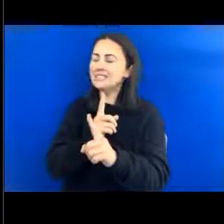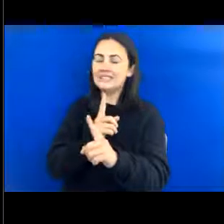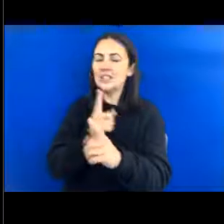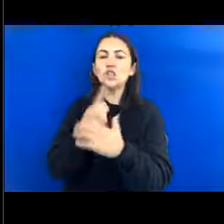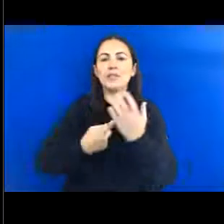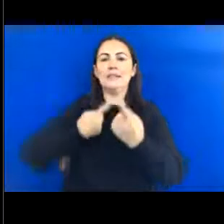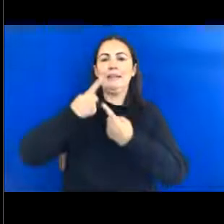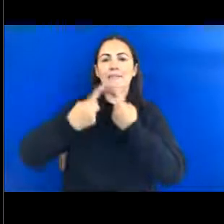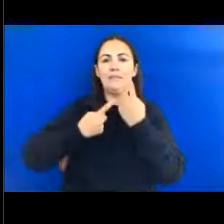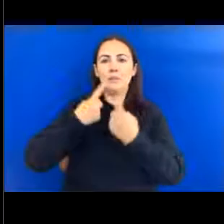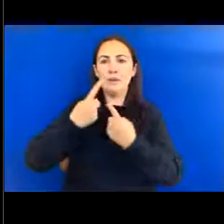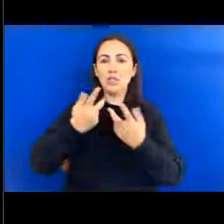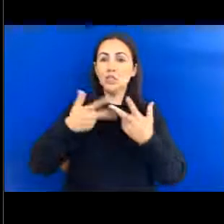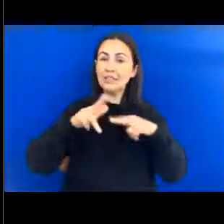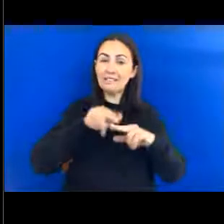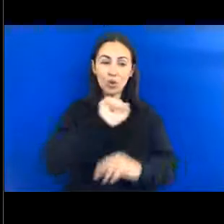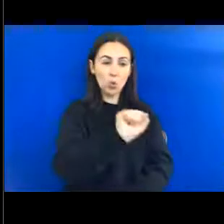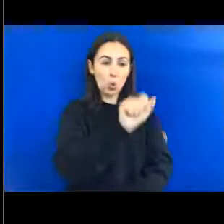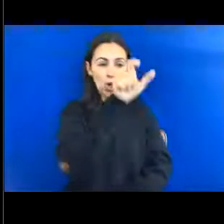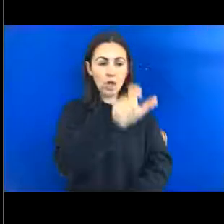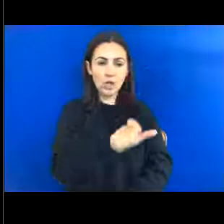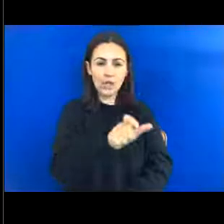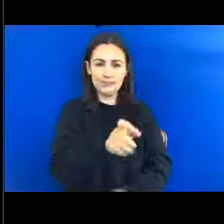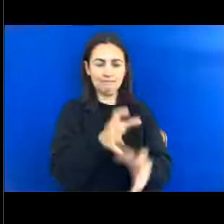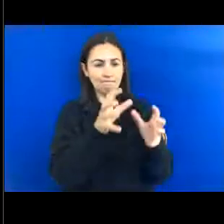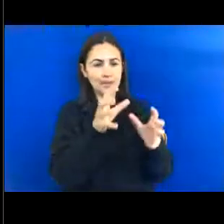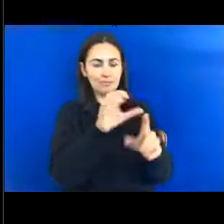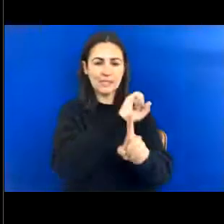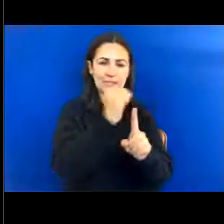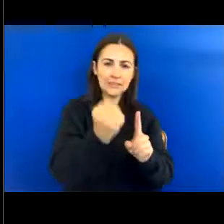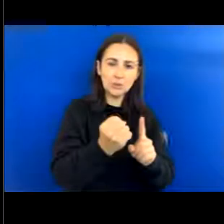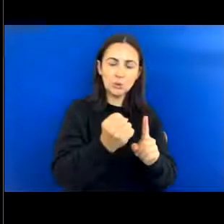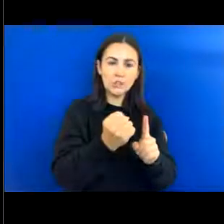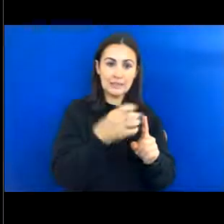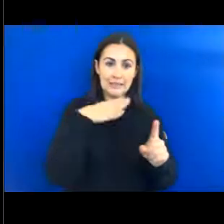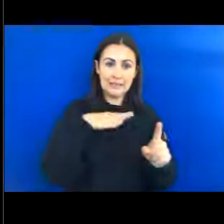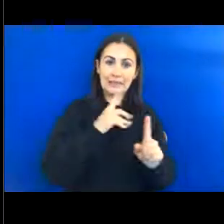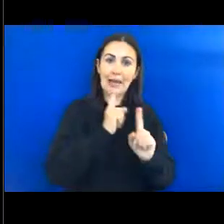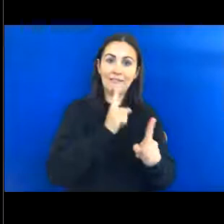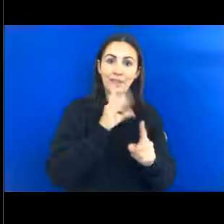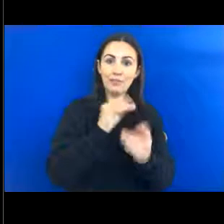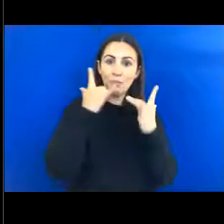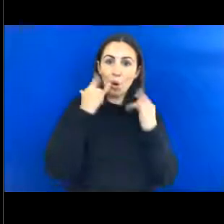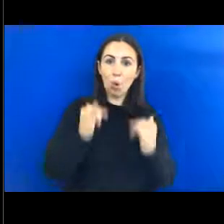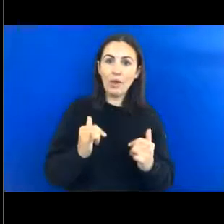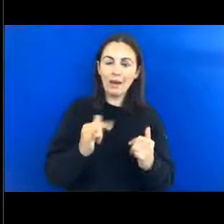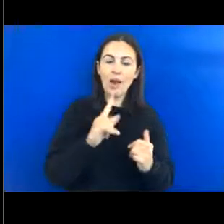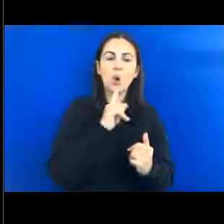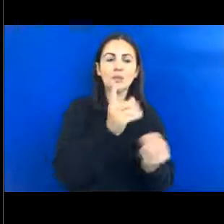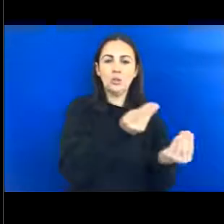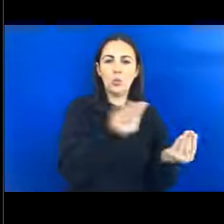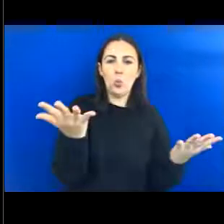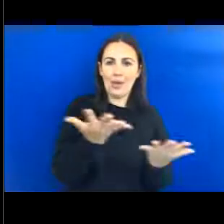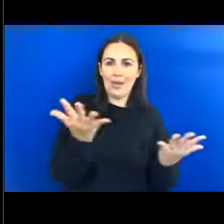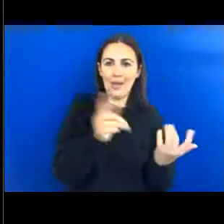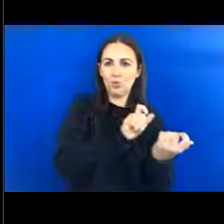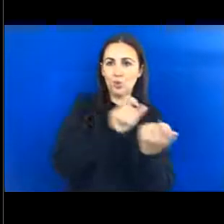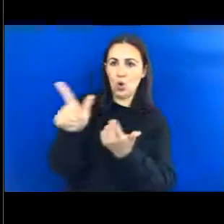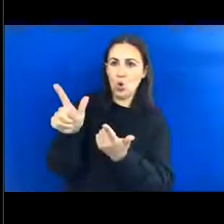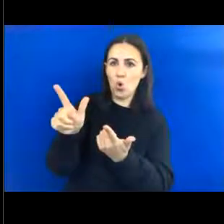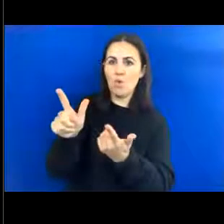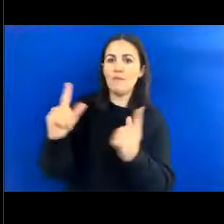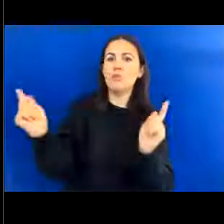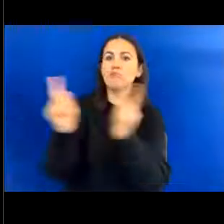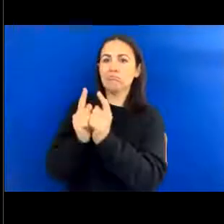for specific legal advice at the end. There's a handout of the presentation we're using today on